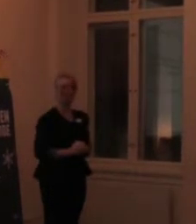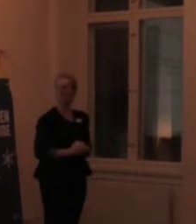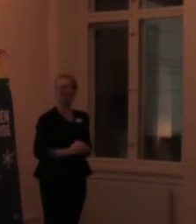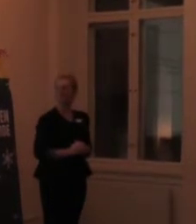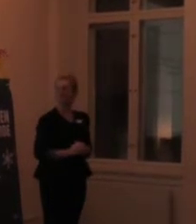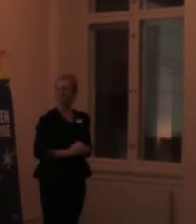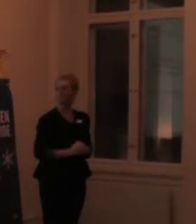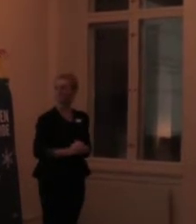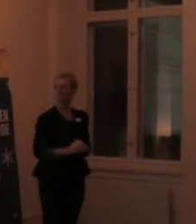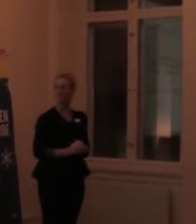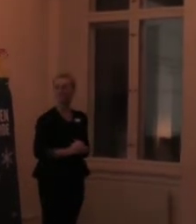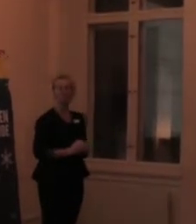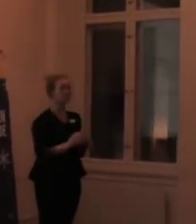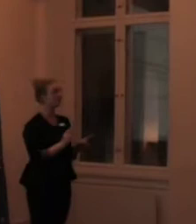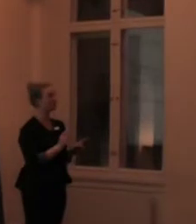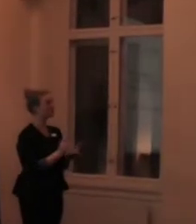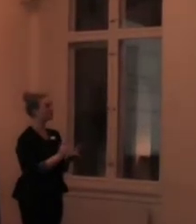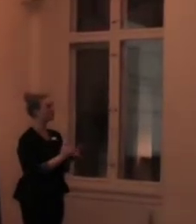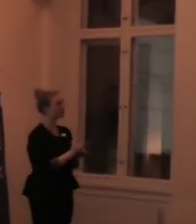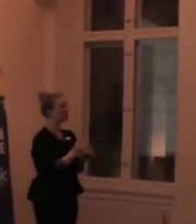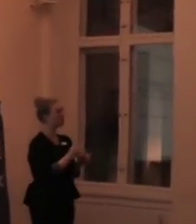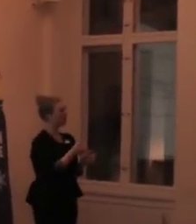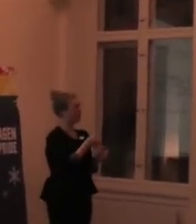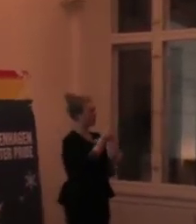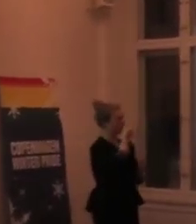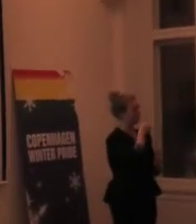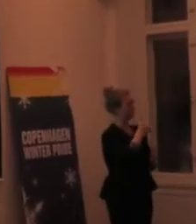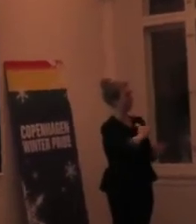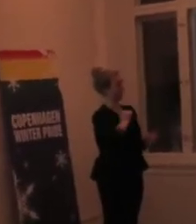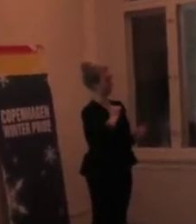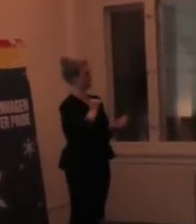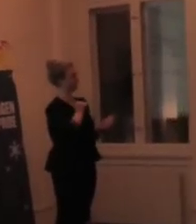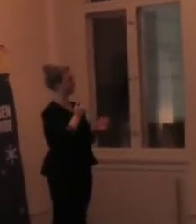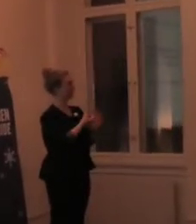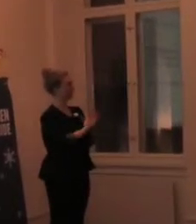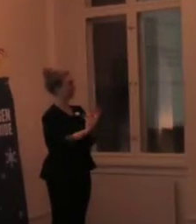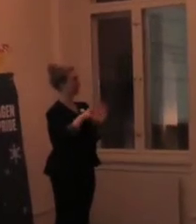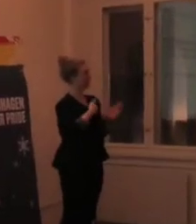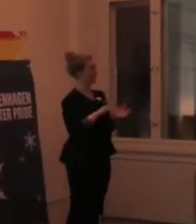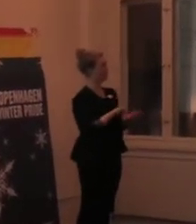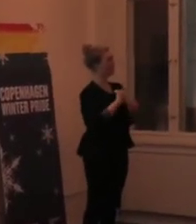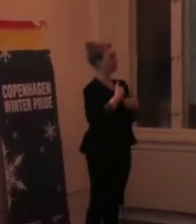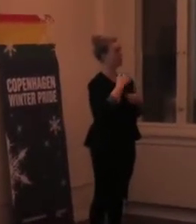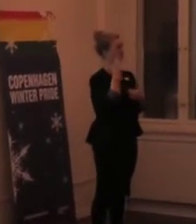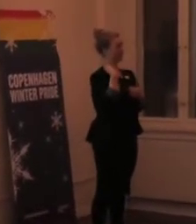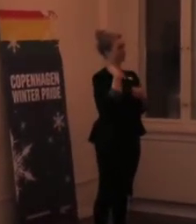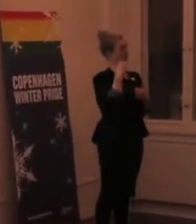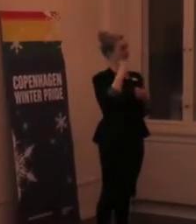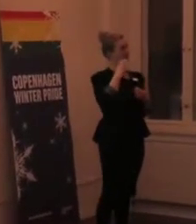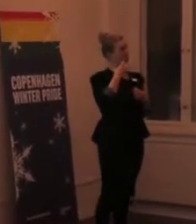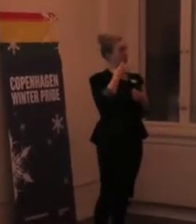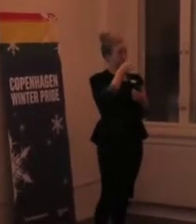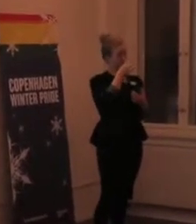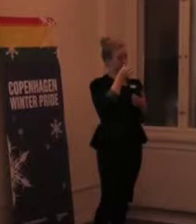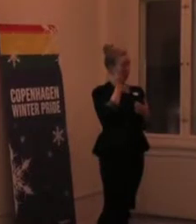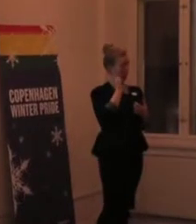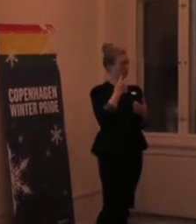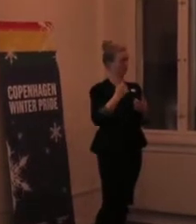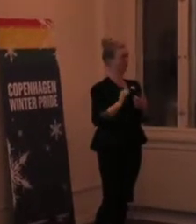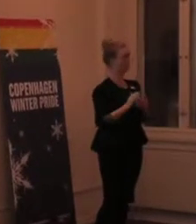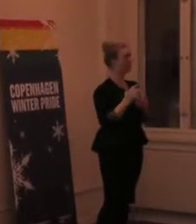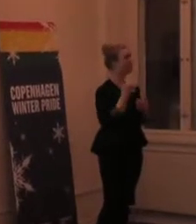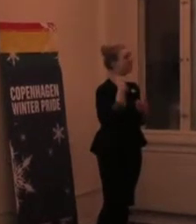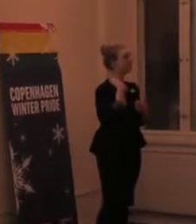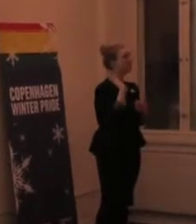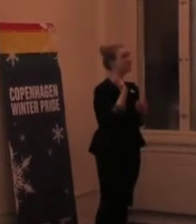And one of the most important things that we received as a reaction was in August last year, 2015, there